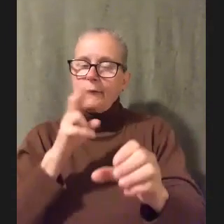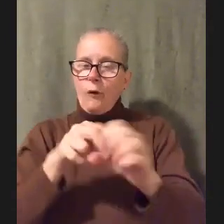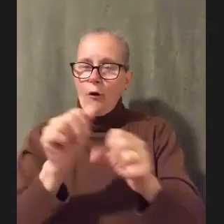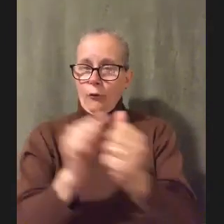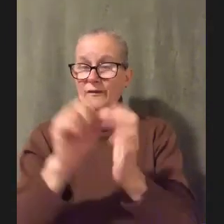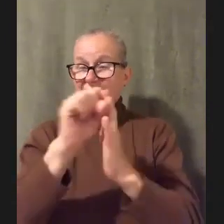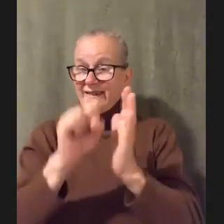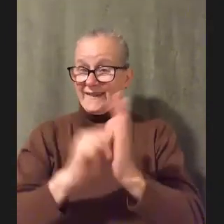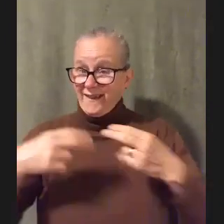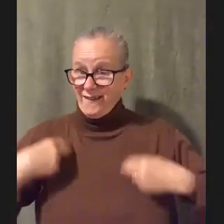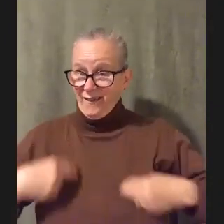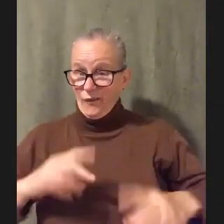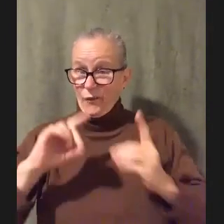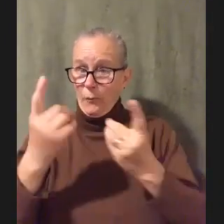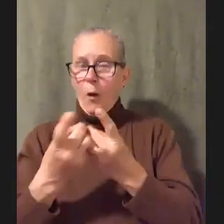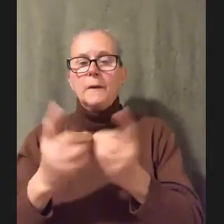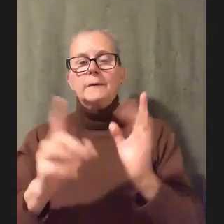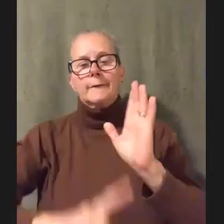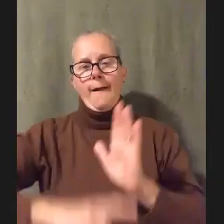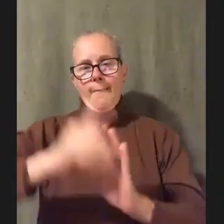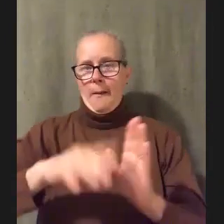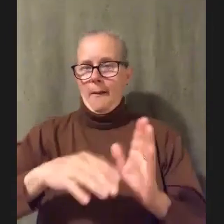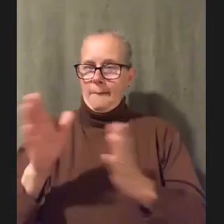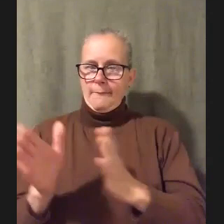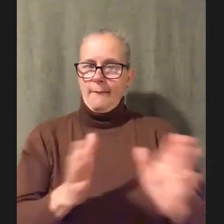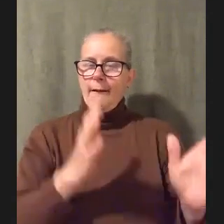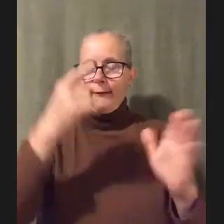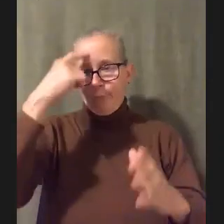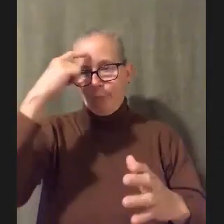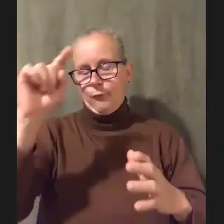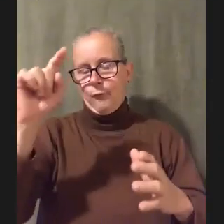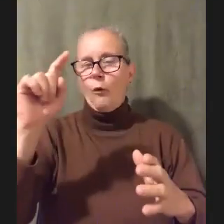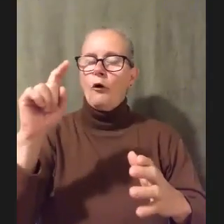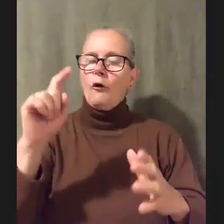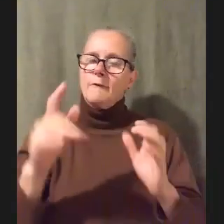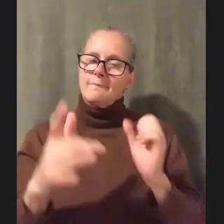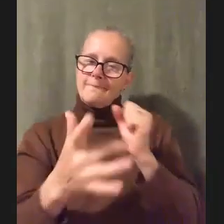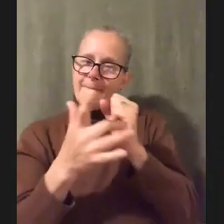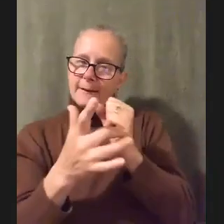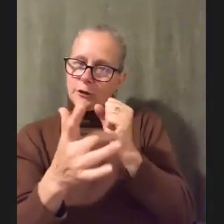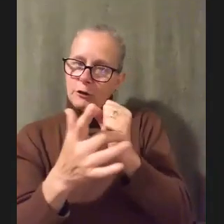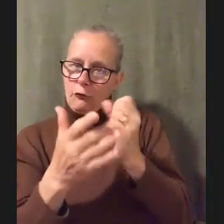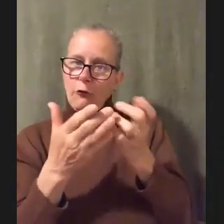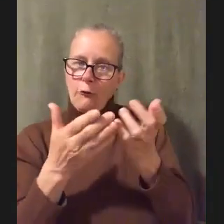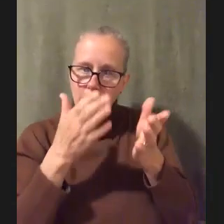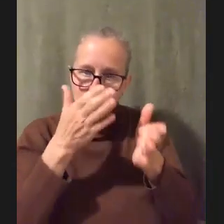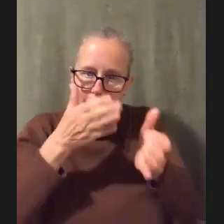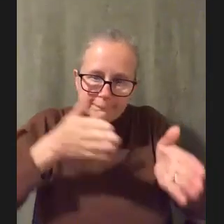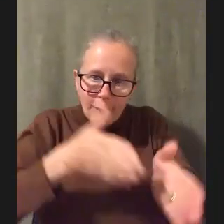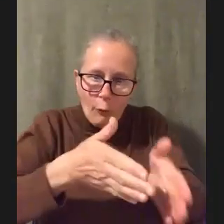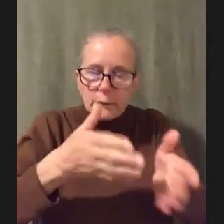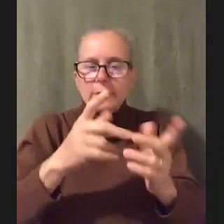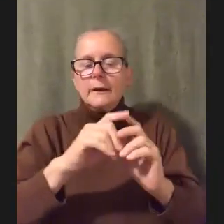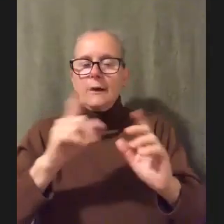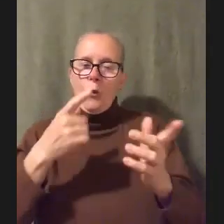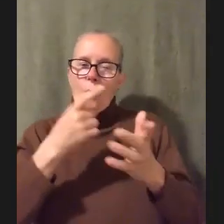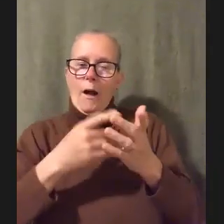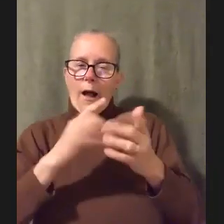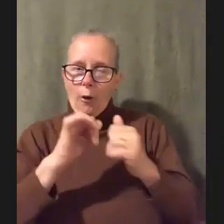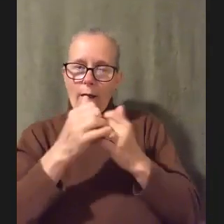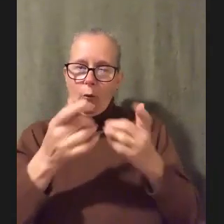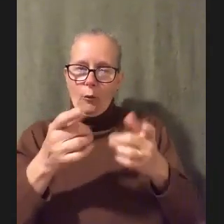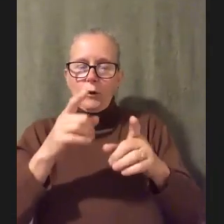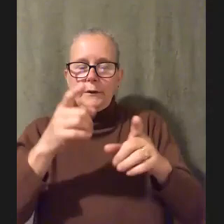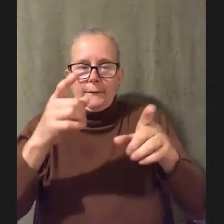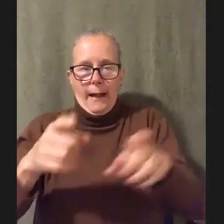in developing a plan for the technical components of that, what the staffing would look like, and ultimately how that will